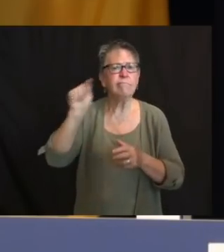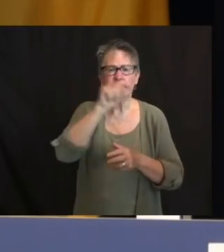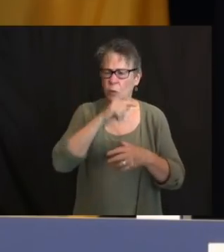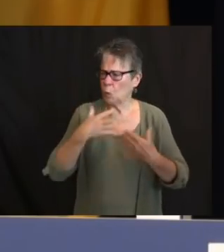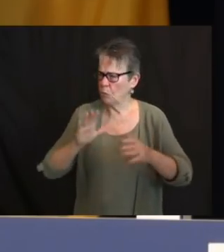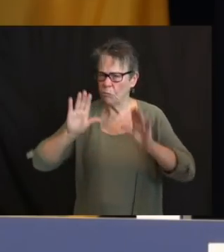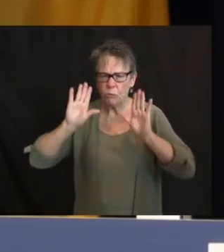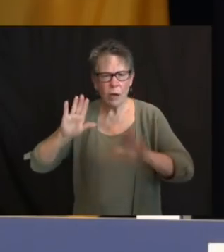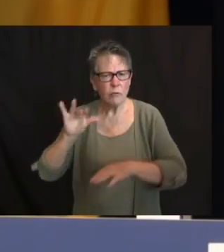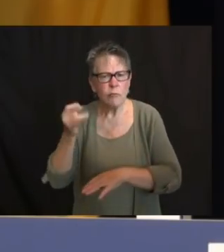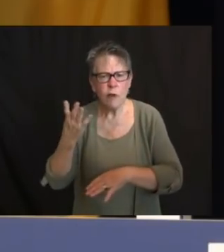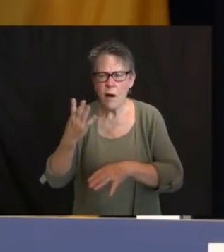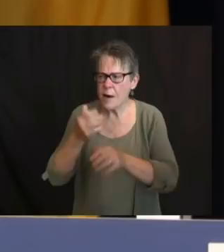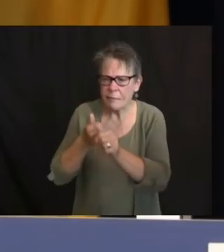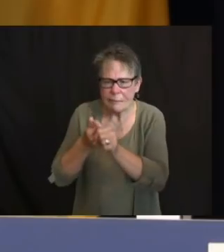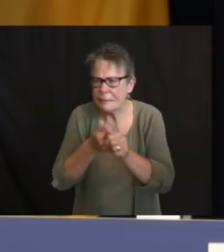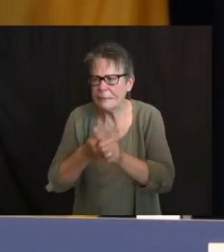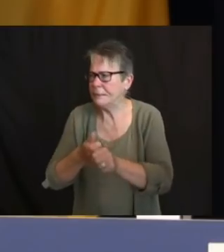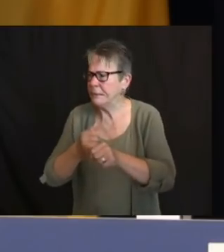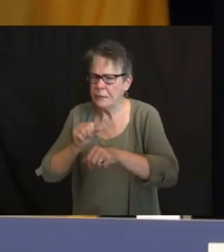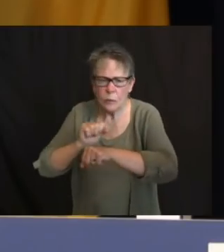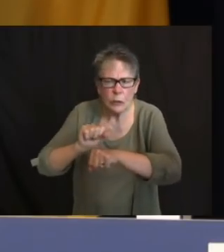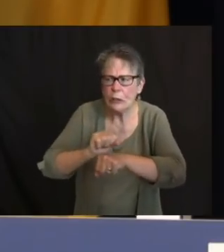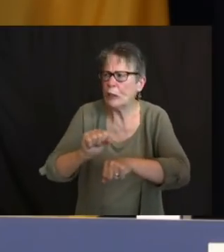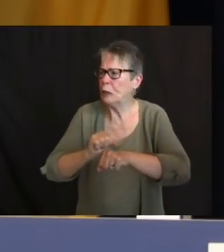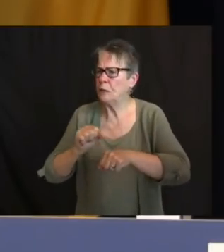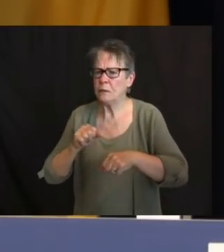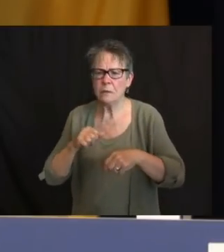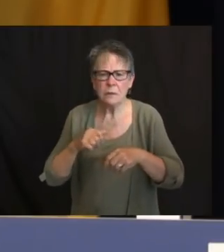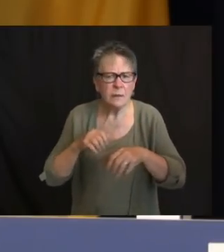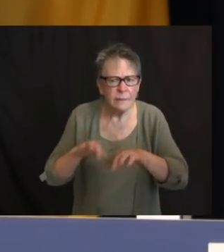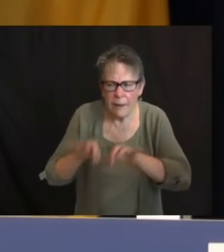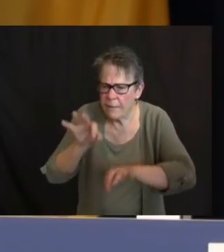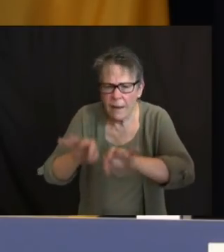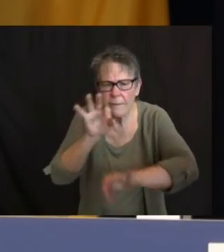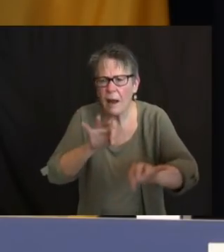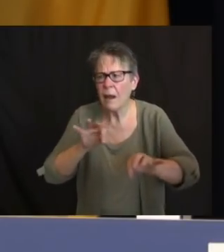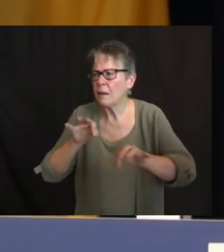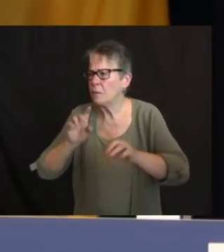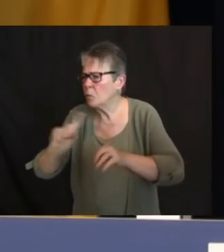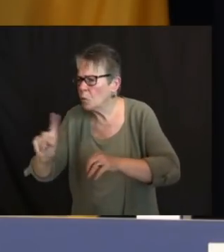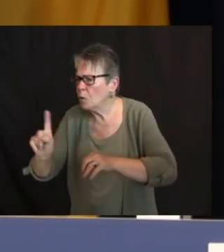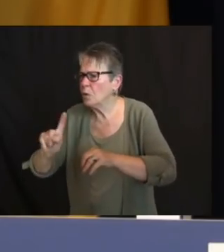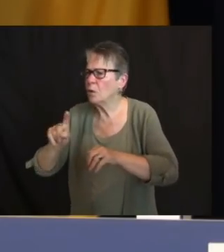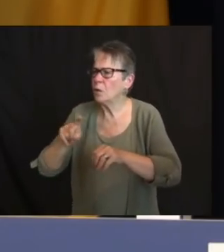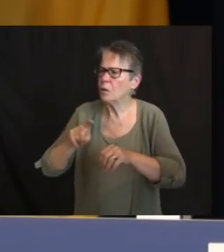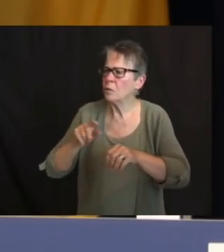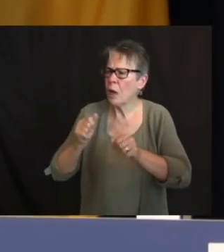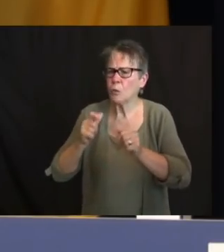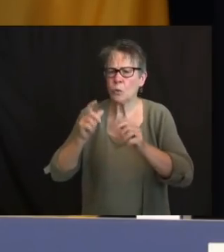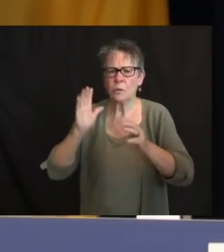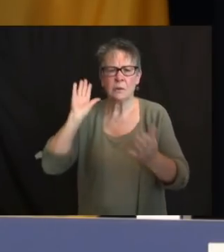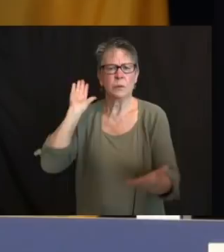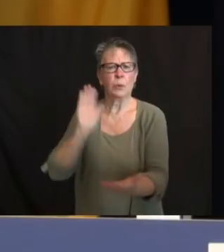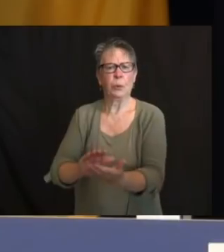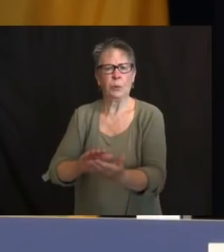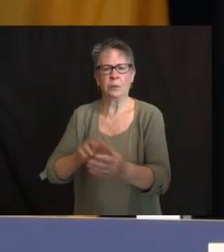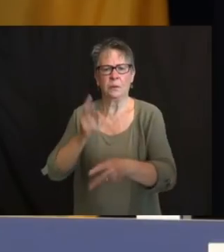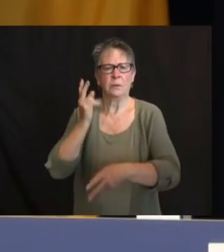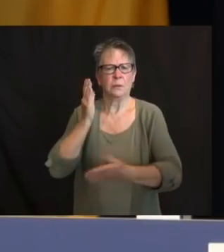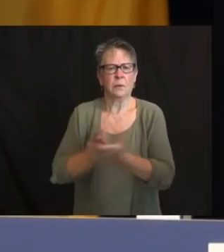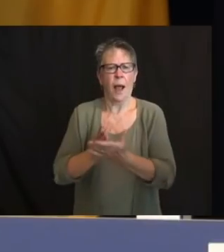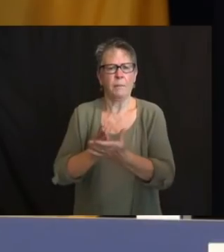staff to identify and contain the spread of the virus in their communities. We're working to ensure uniform